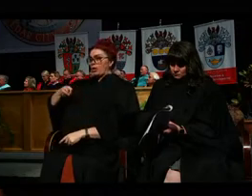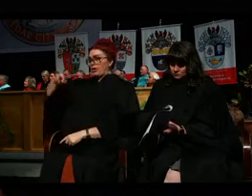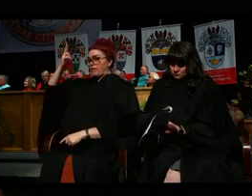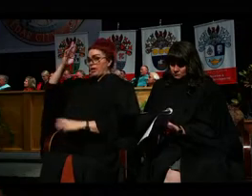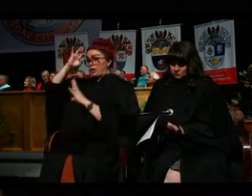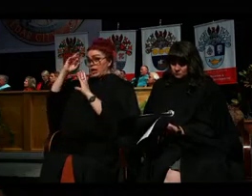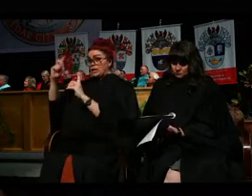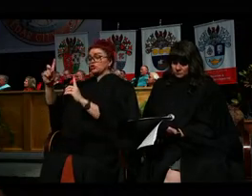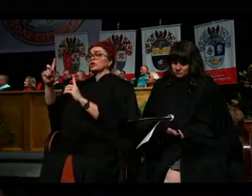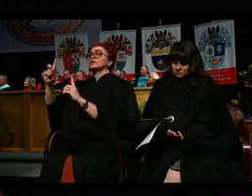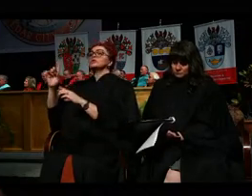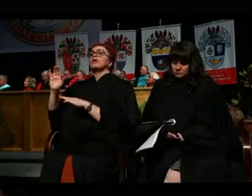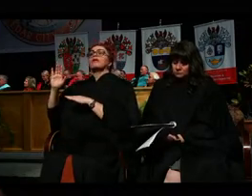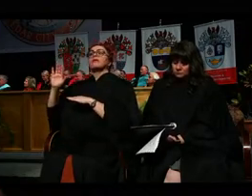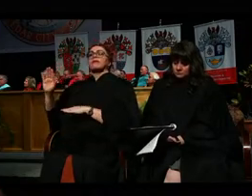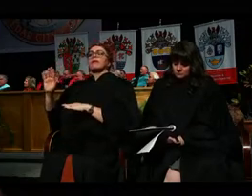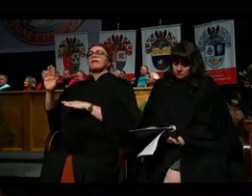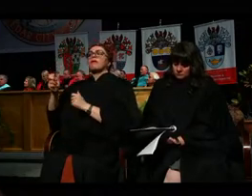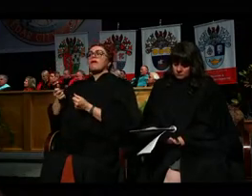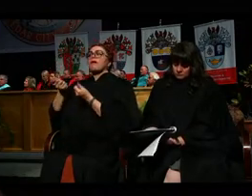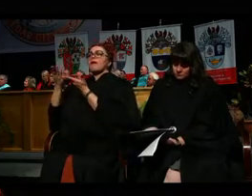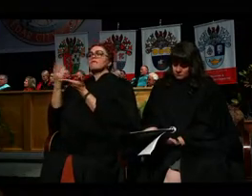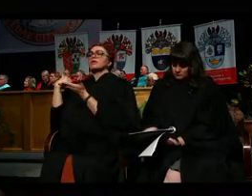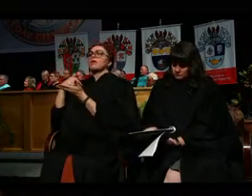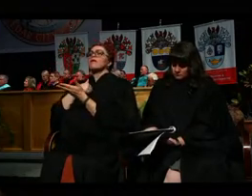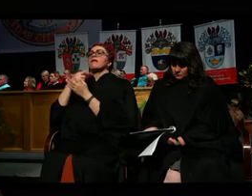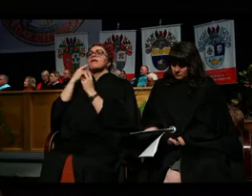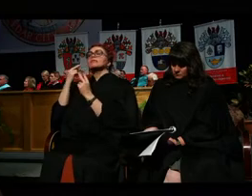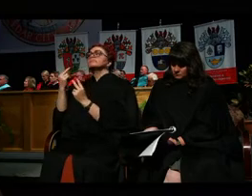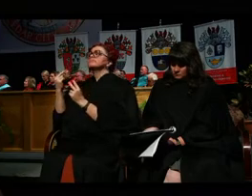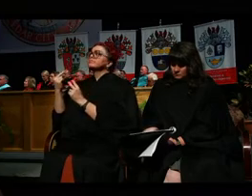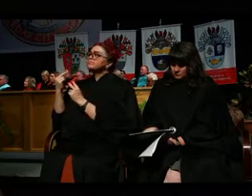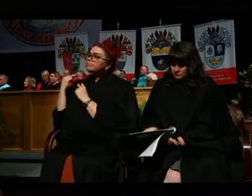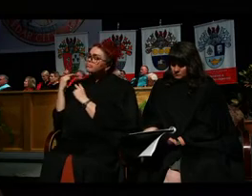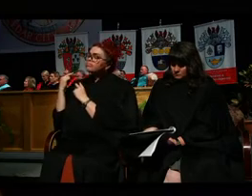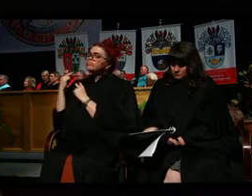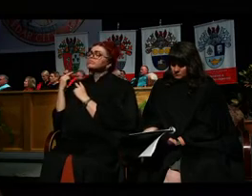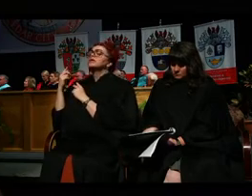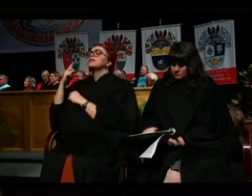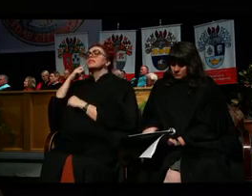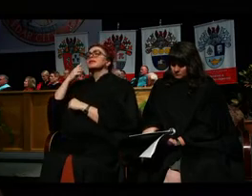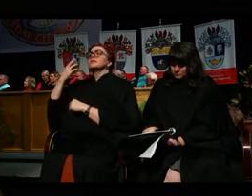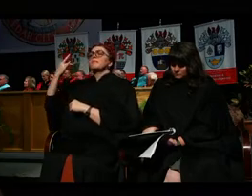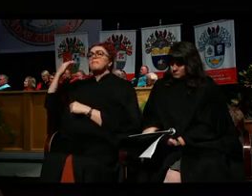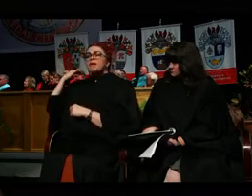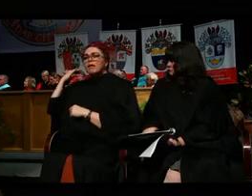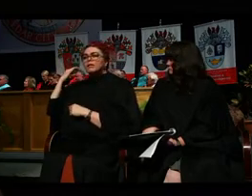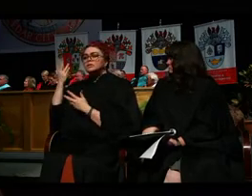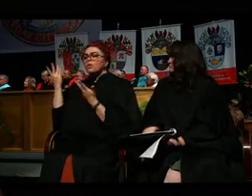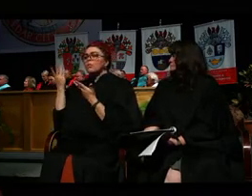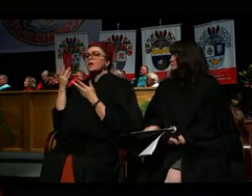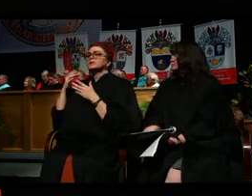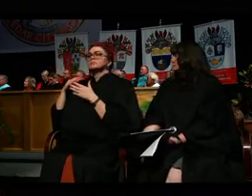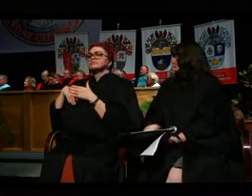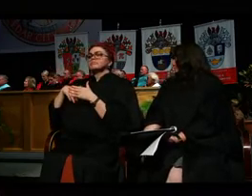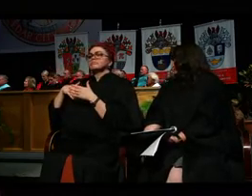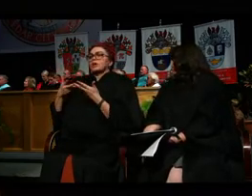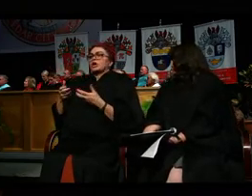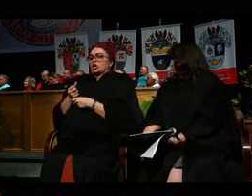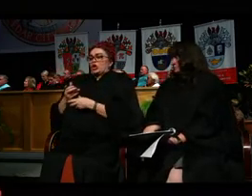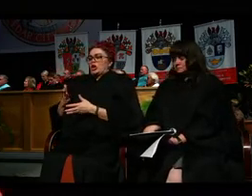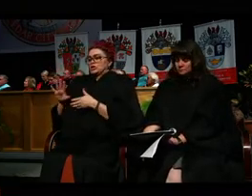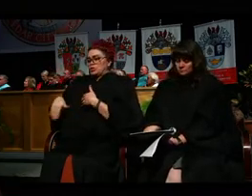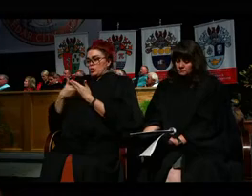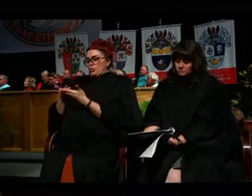Inaugurations offer us the opportunity to reflect on the past, what brought us here, our successes